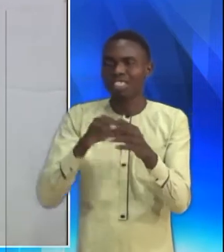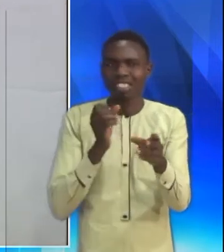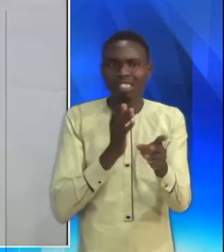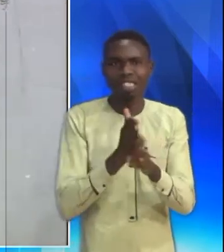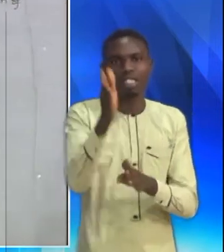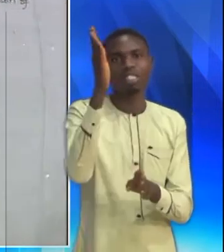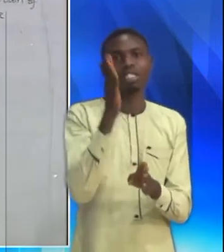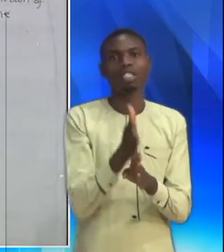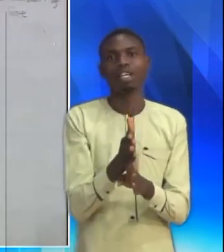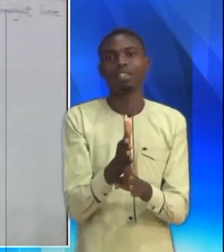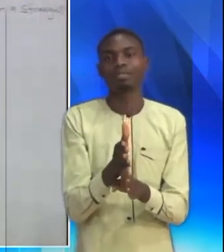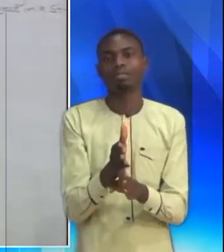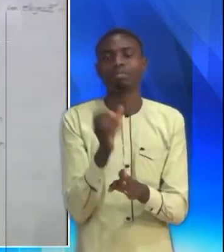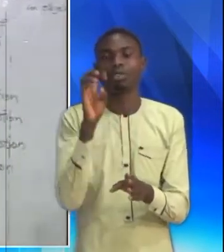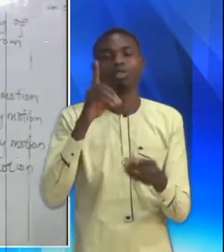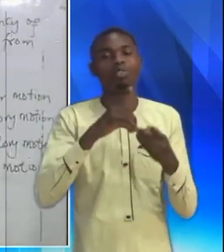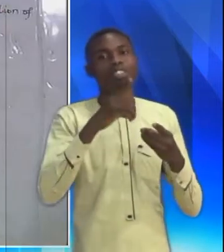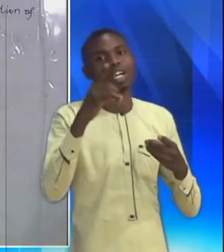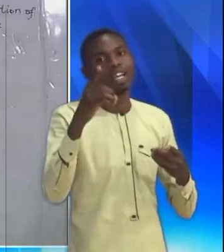For instance,